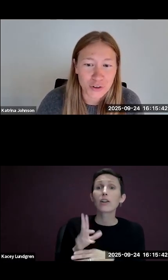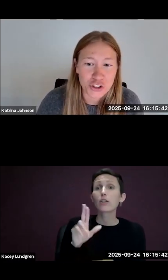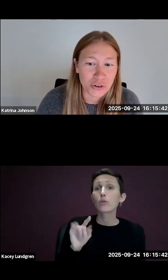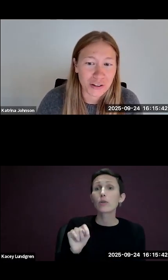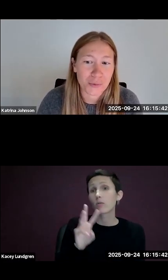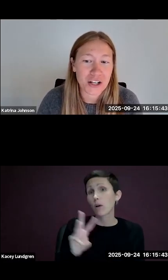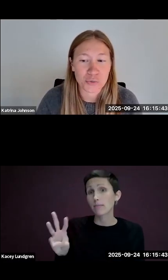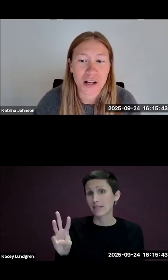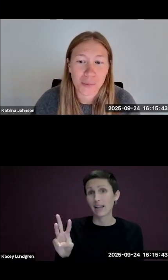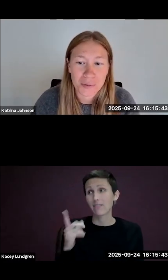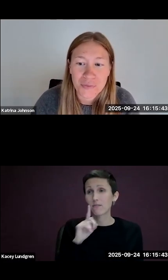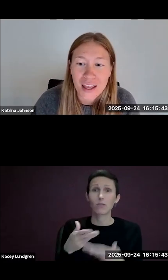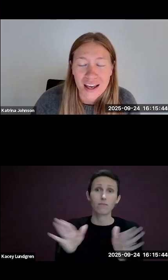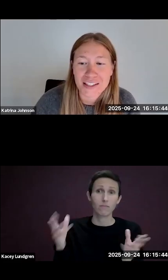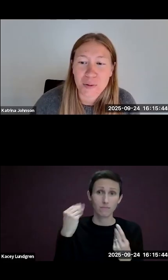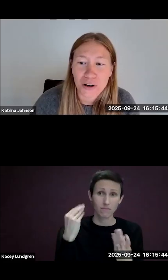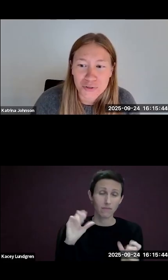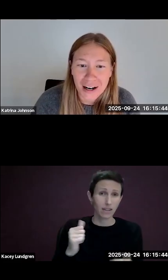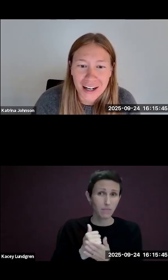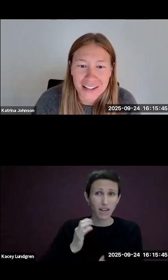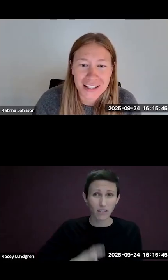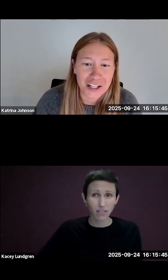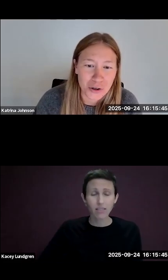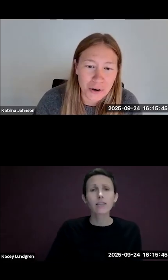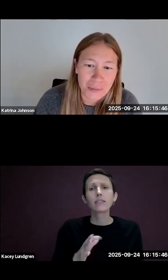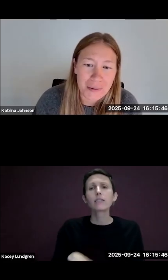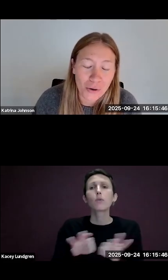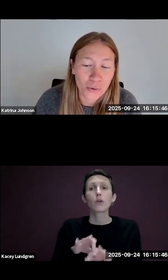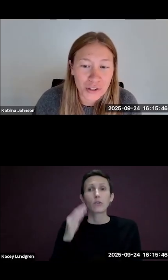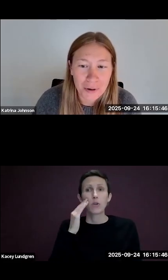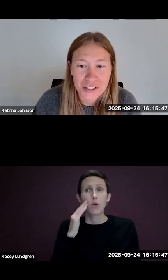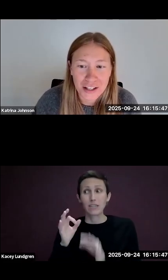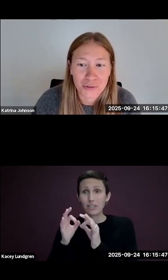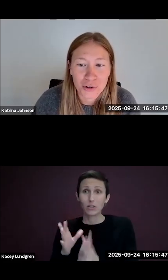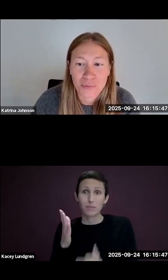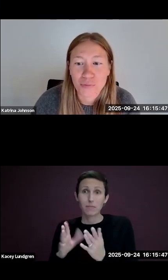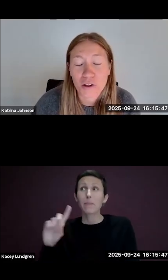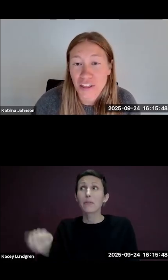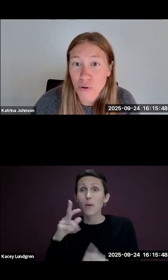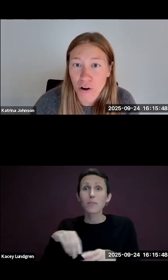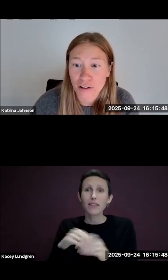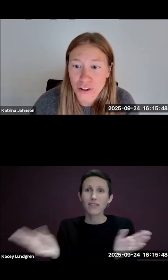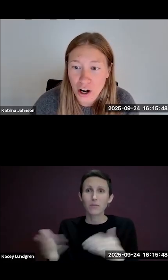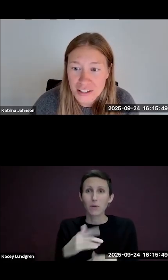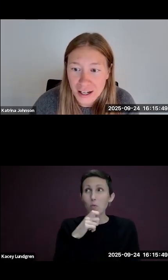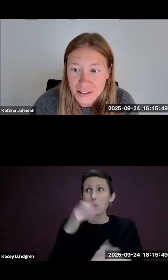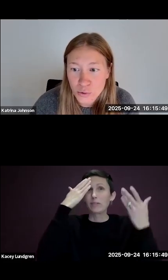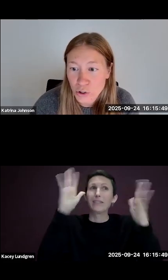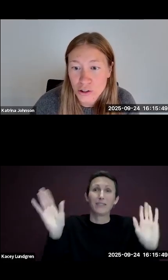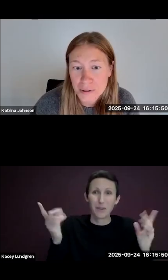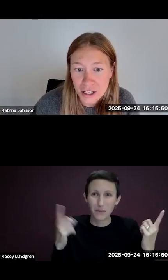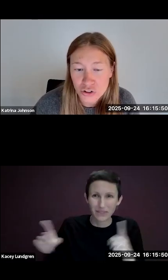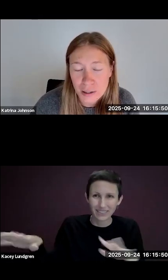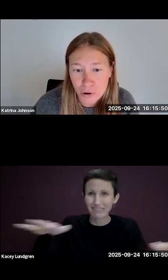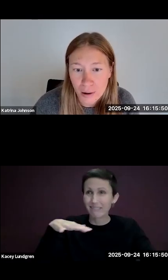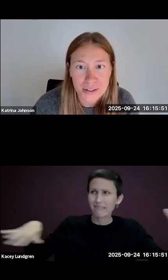website links for general information would help. It's important to recognize that the interpreter may be the only person in the room without all of the context,